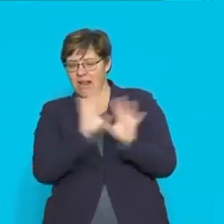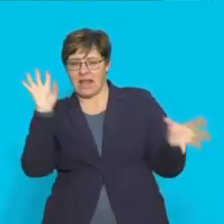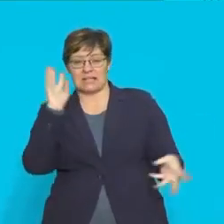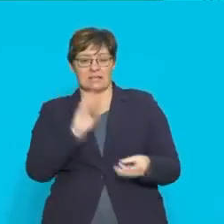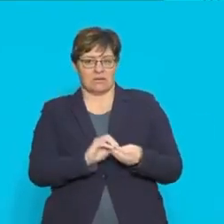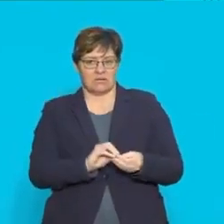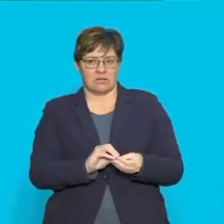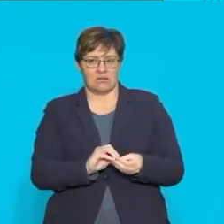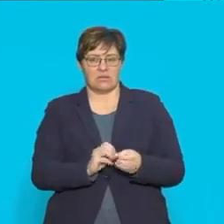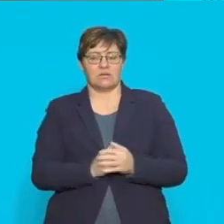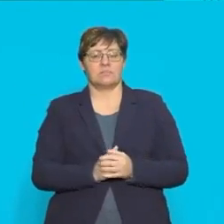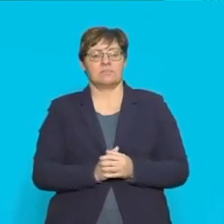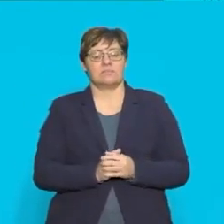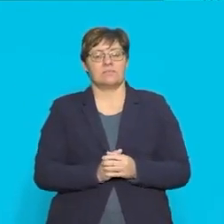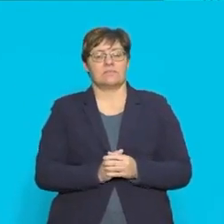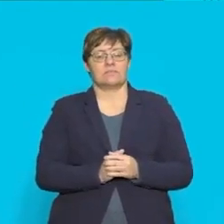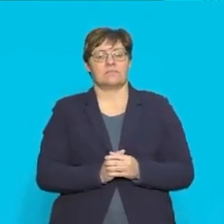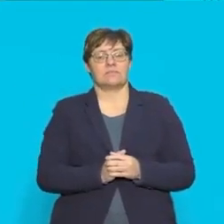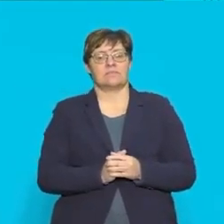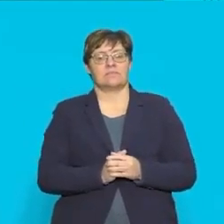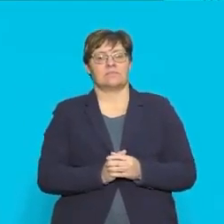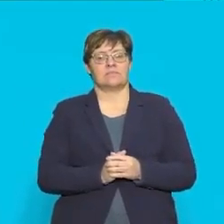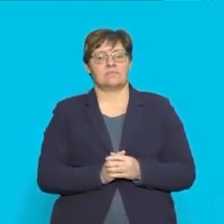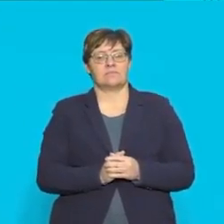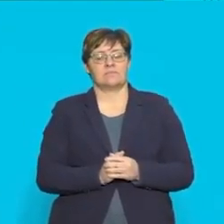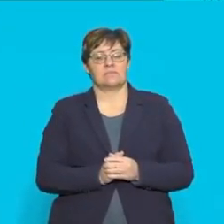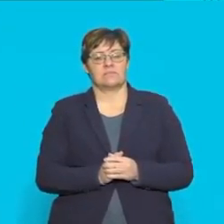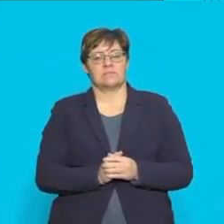summary. Clearly, what does mutually exclusive look like?